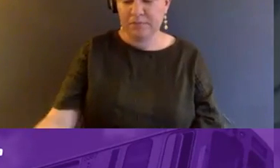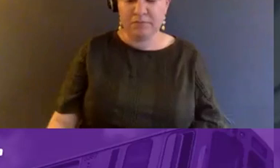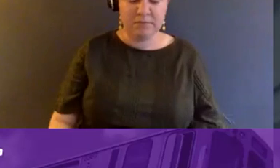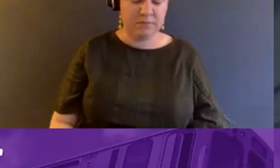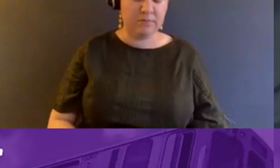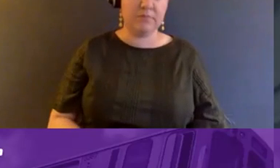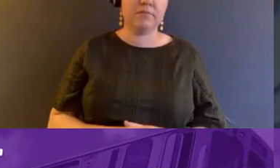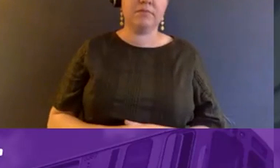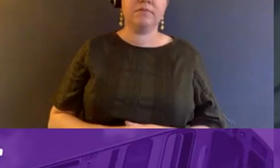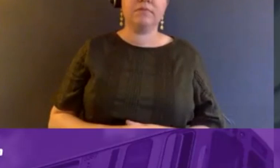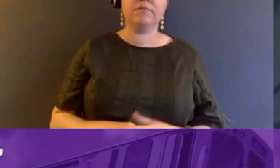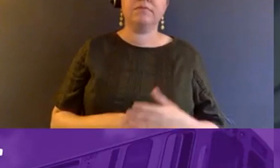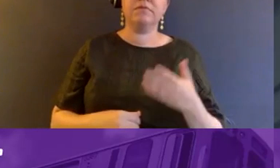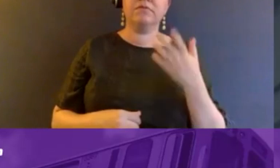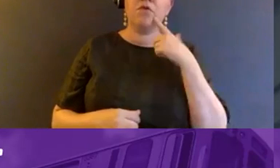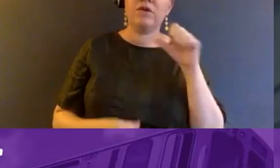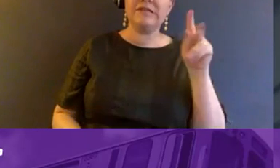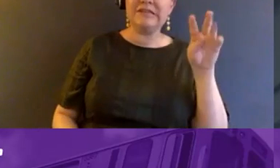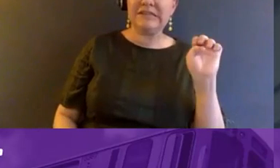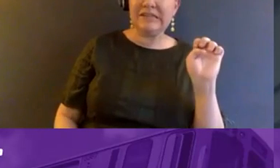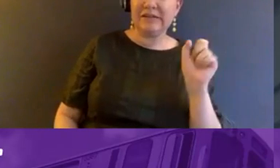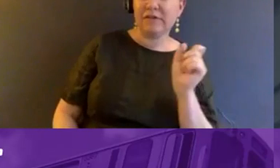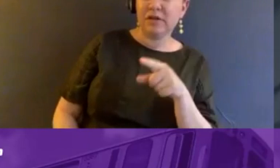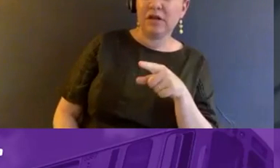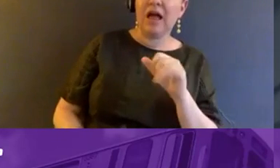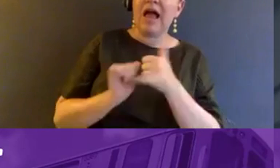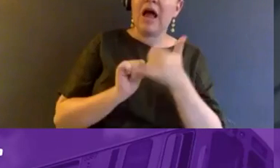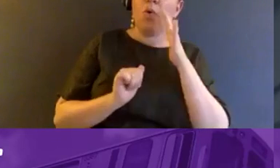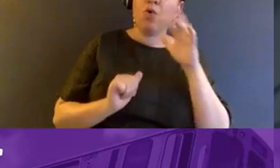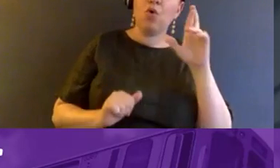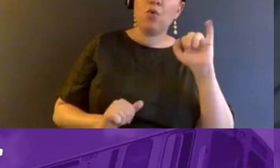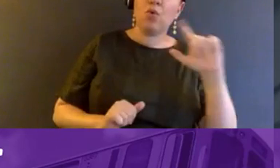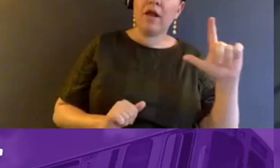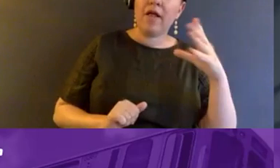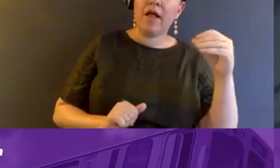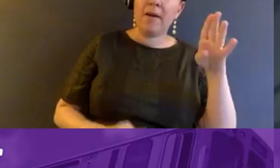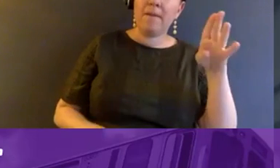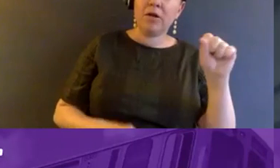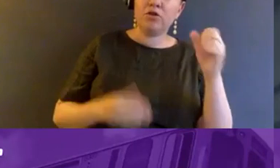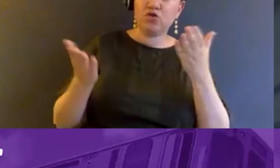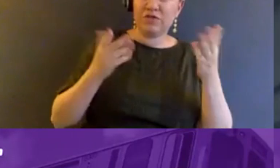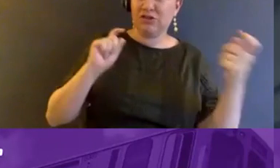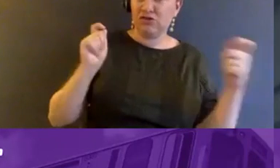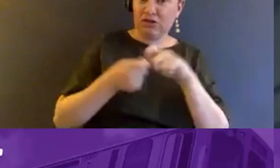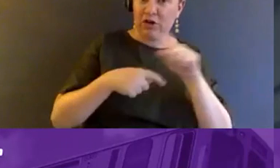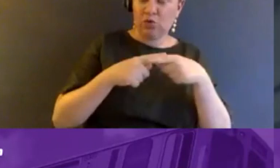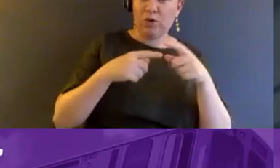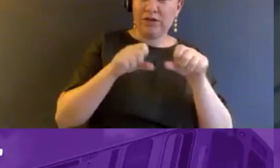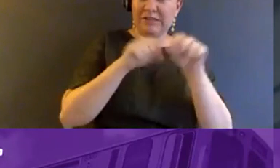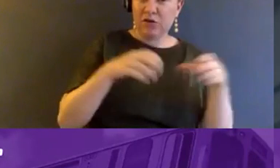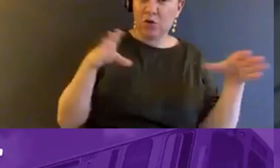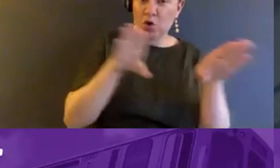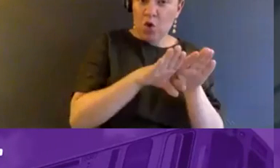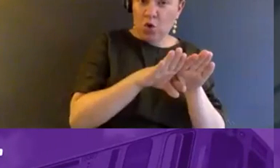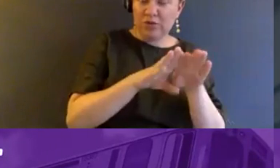This one I'll send to Steve. How will rail and bus service change once the stations close, especially for